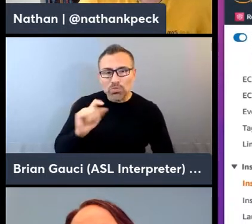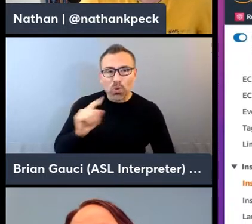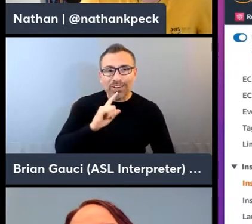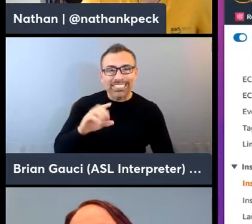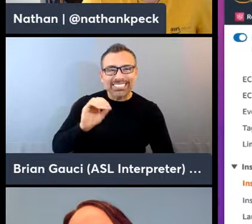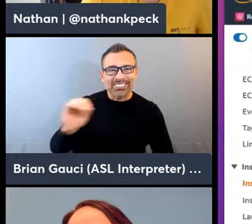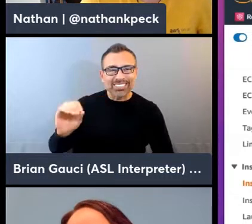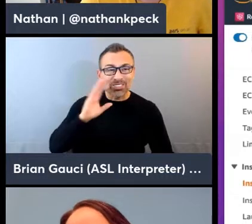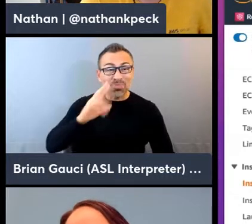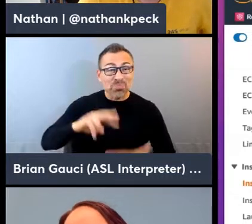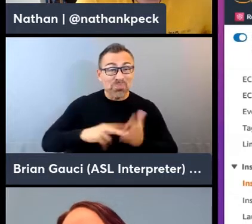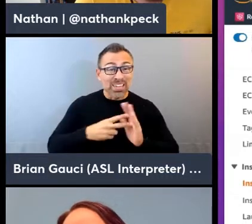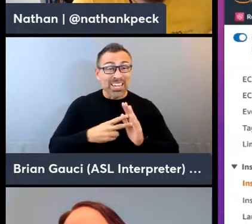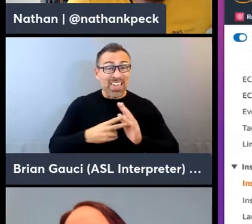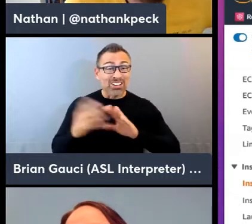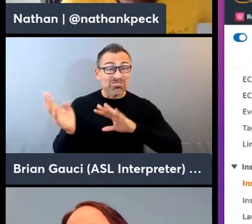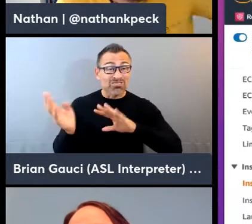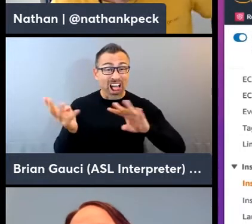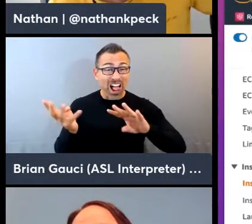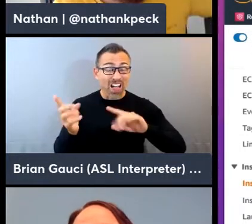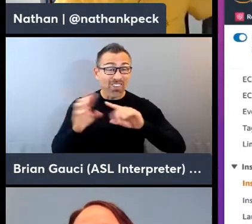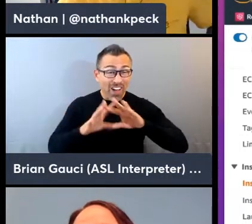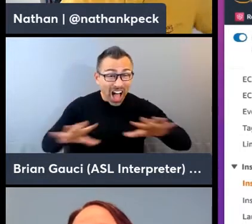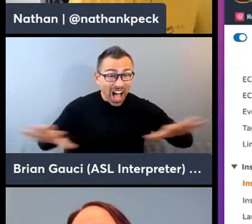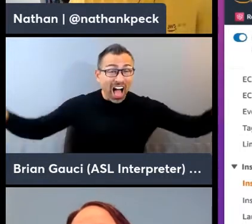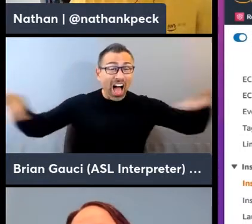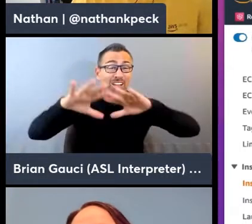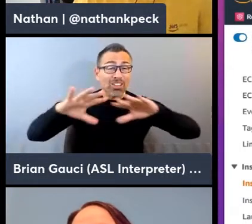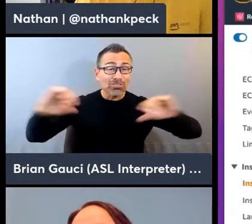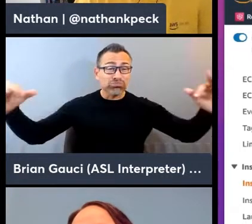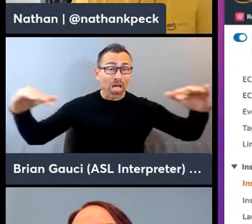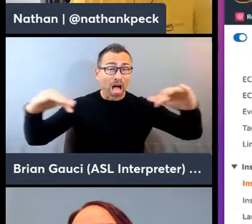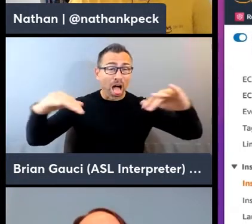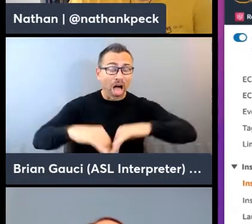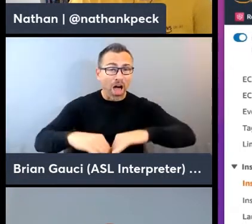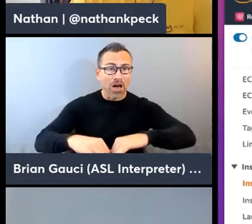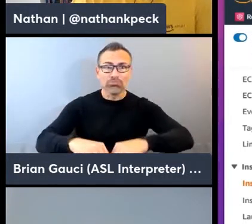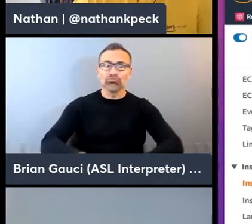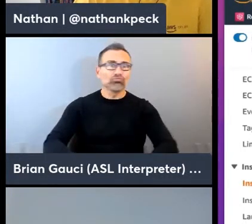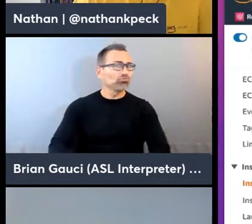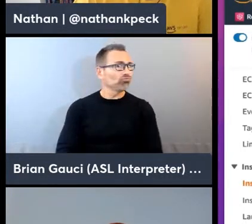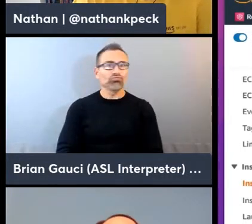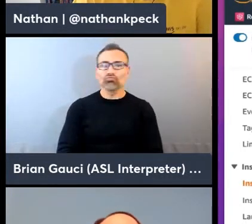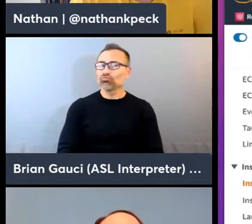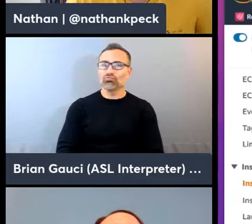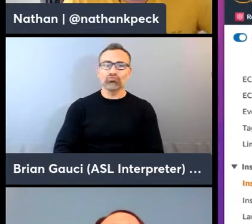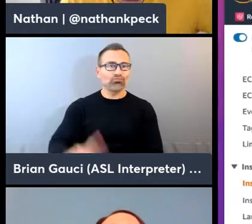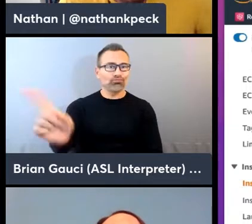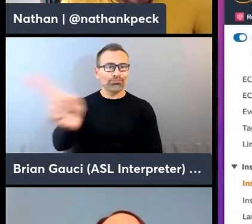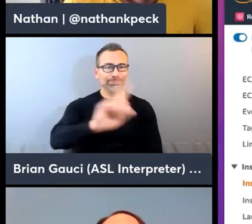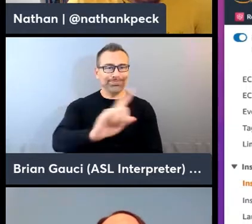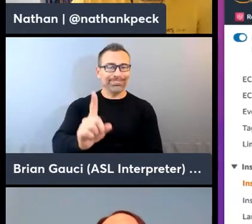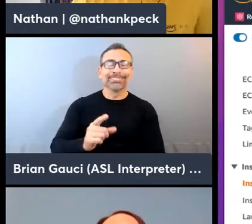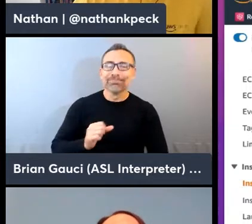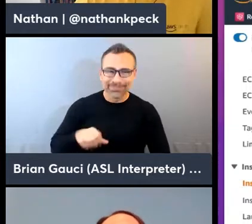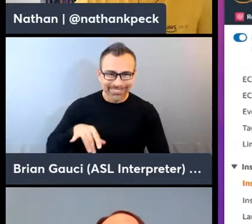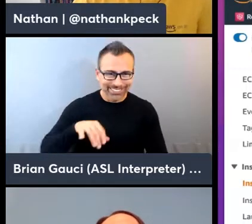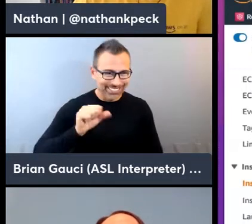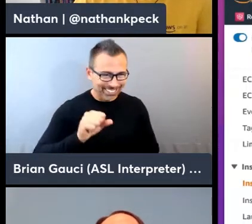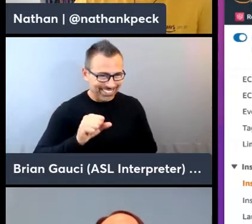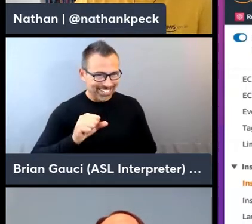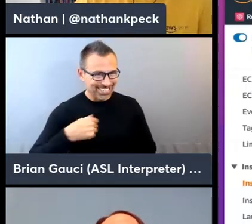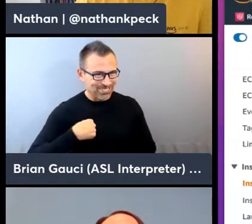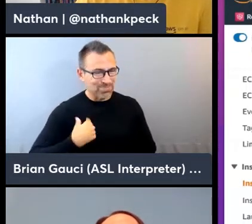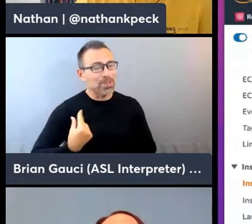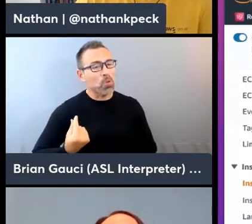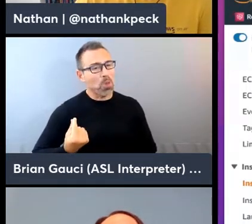port 22. Yes. That's pretty bad. Yeah. Not good. So what I'm going to do is I'm going to go